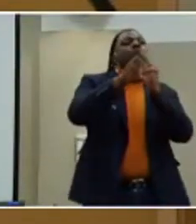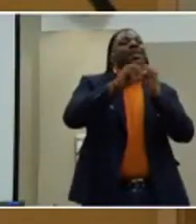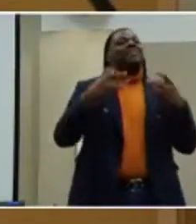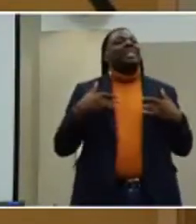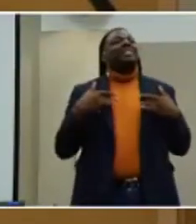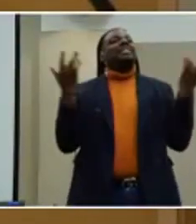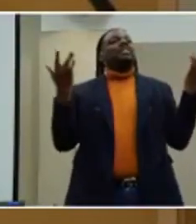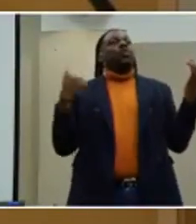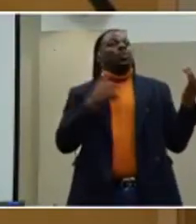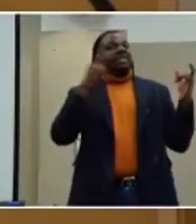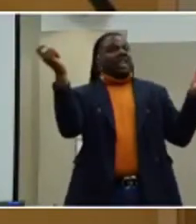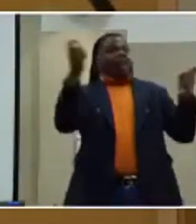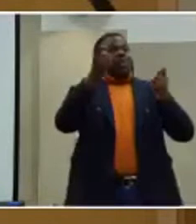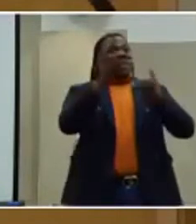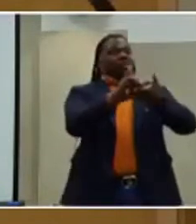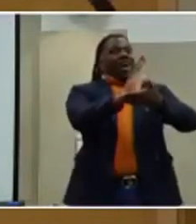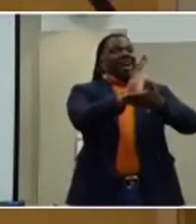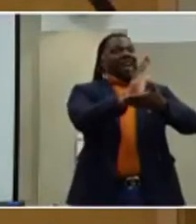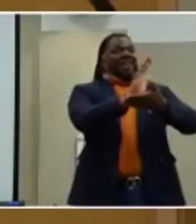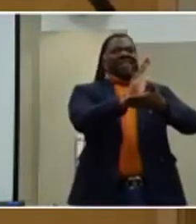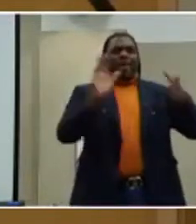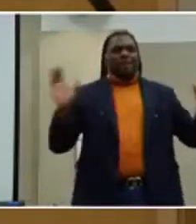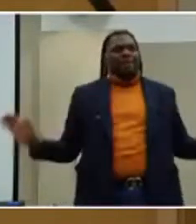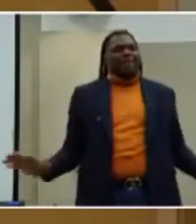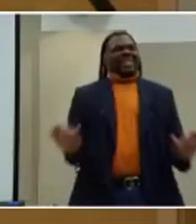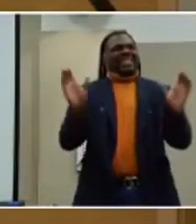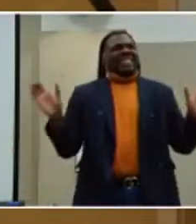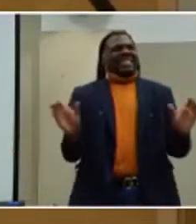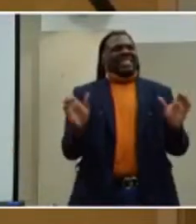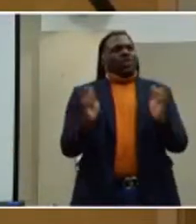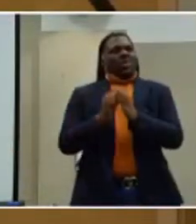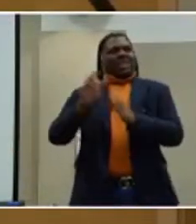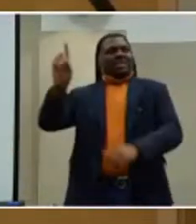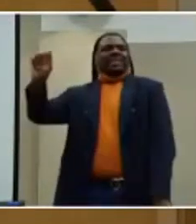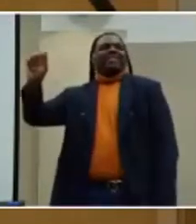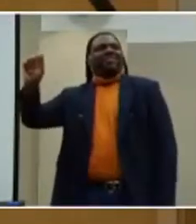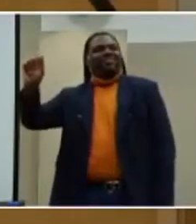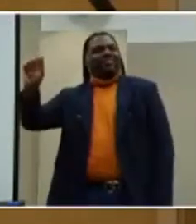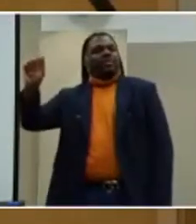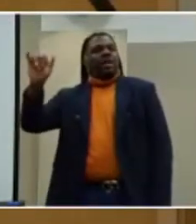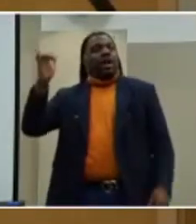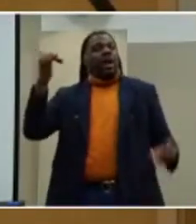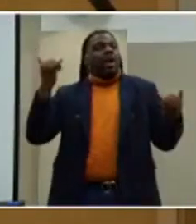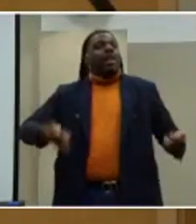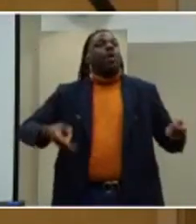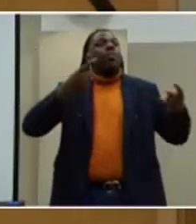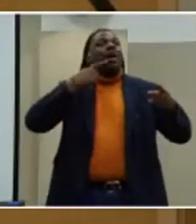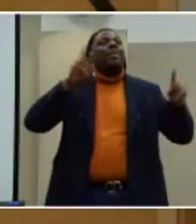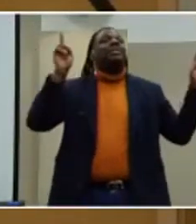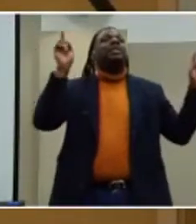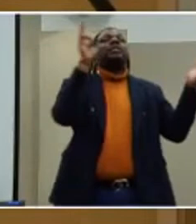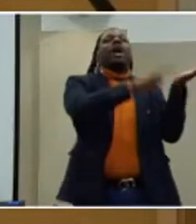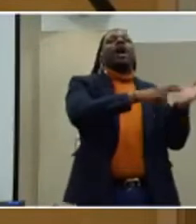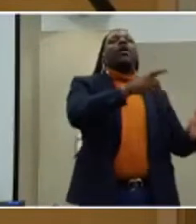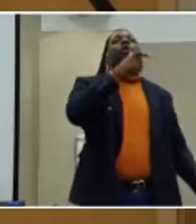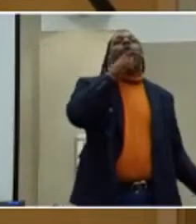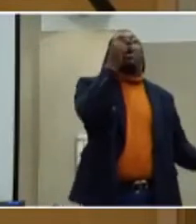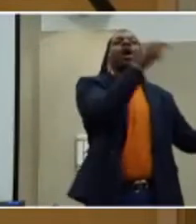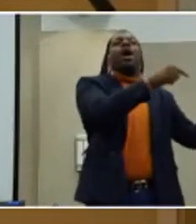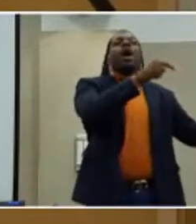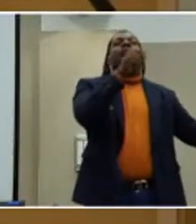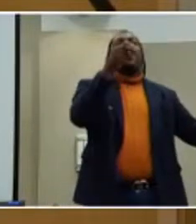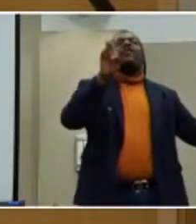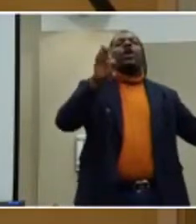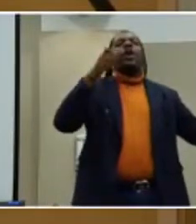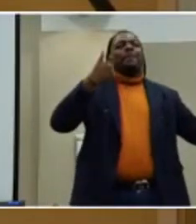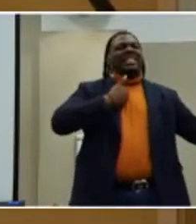which celebrate the rights and abilities of those with disabilities. The proclamation is signed by Governor Moore,